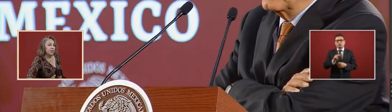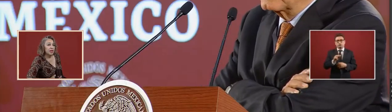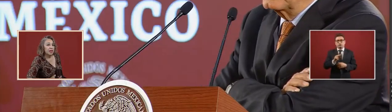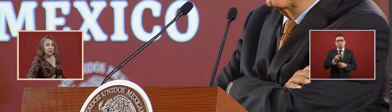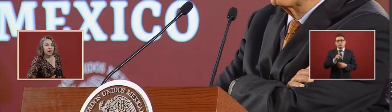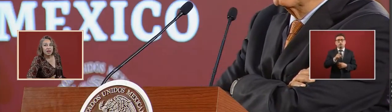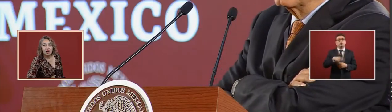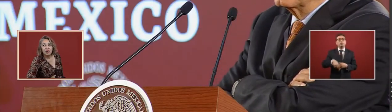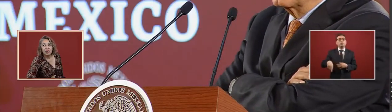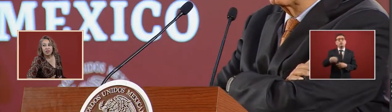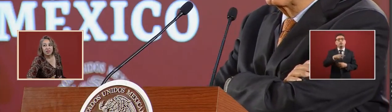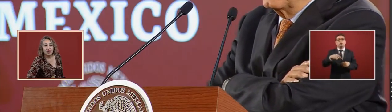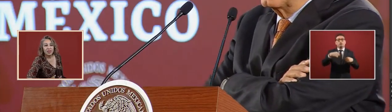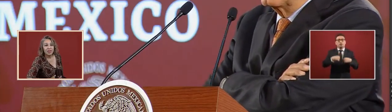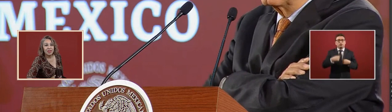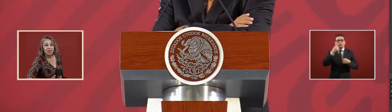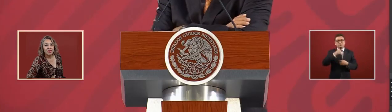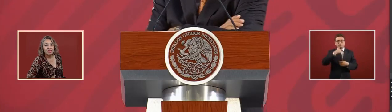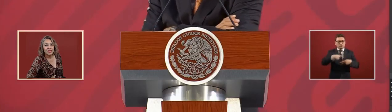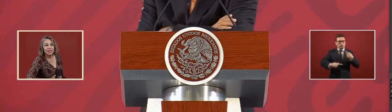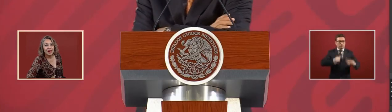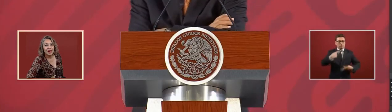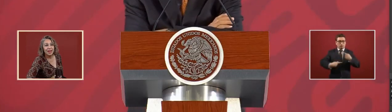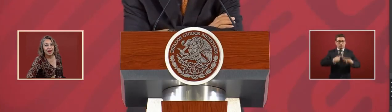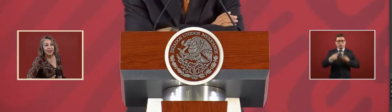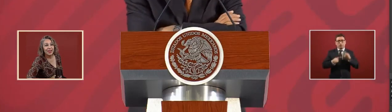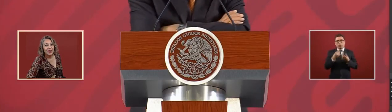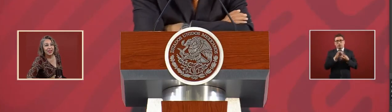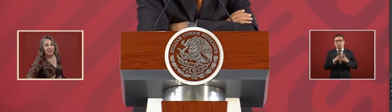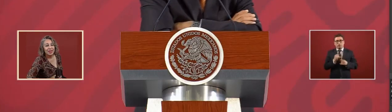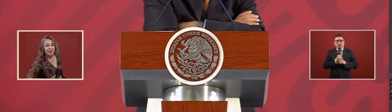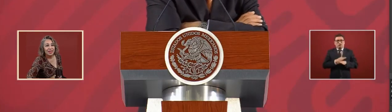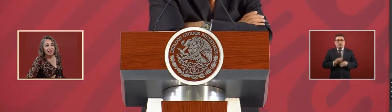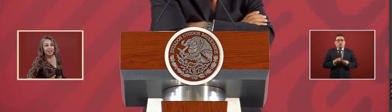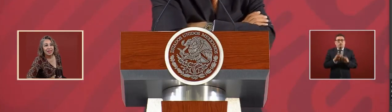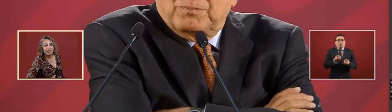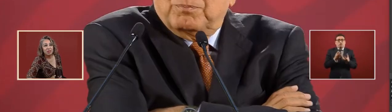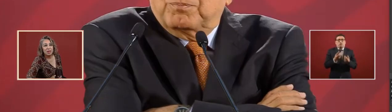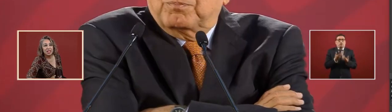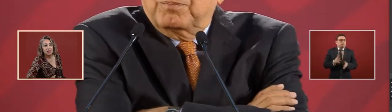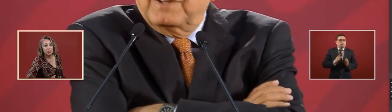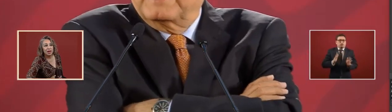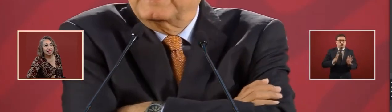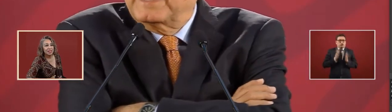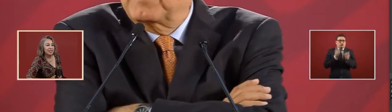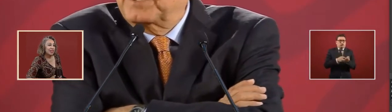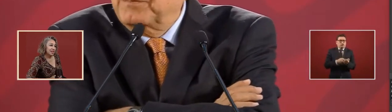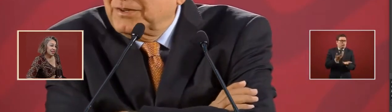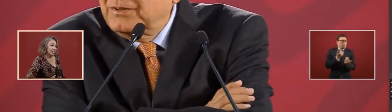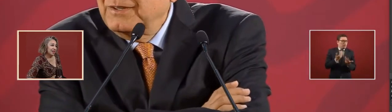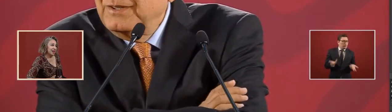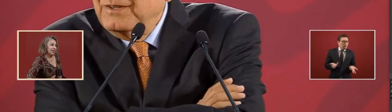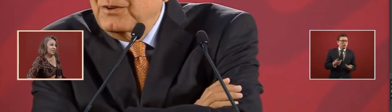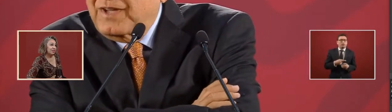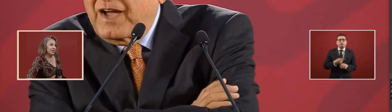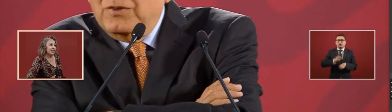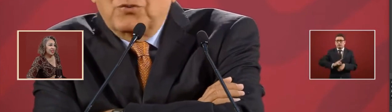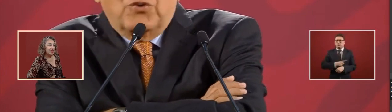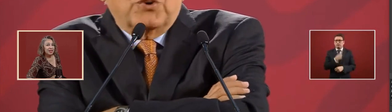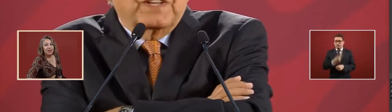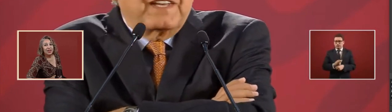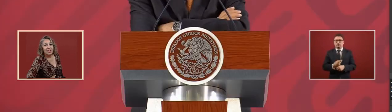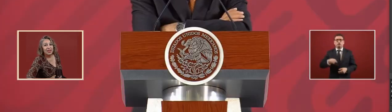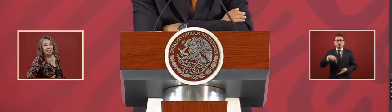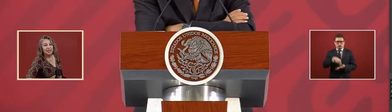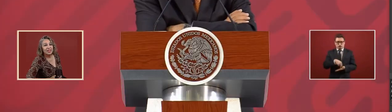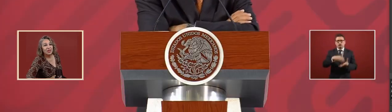me sopean aquí no. Todos los días. You're always saying o sea, here sorpresa, sí. Giving me these surprises. El día primero, on the lo first que hago